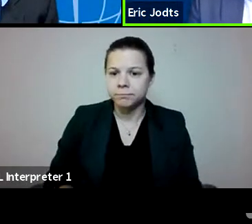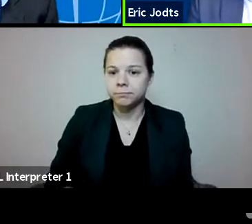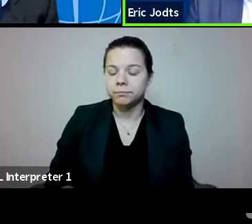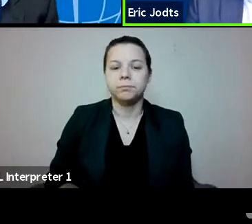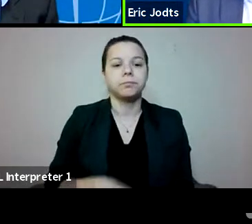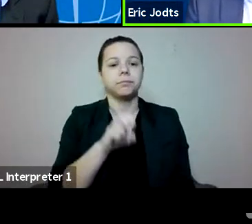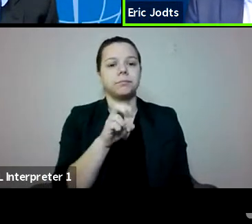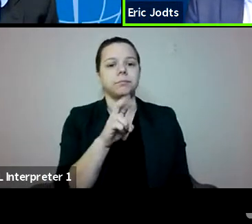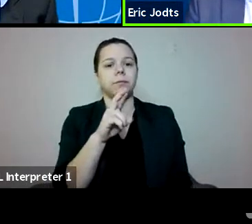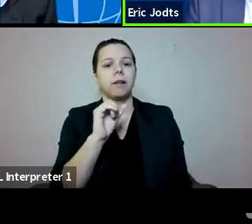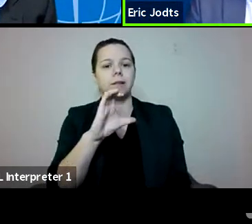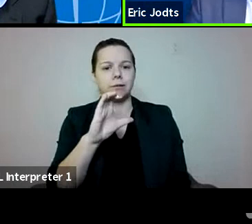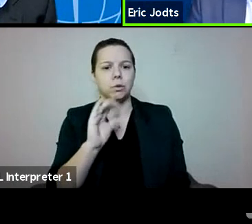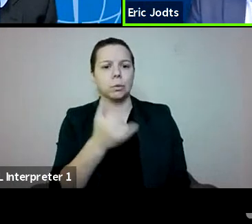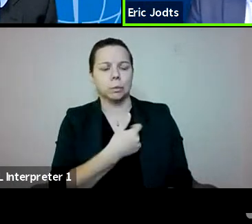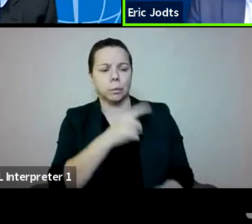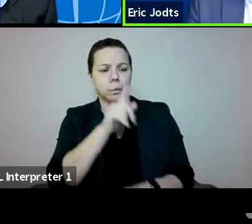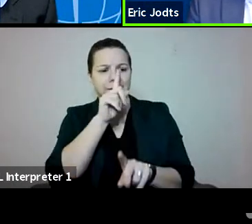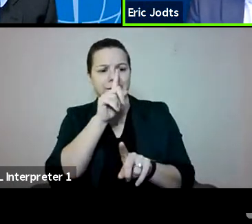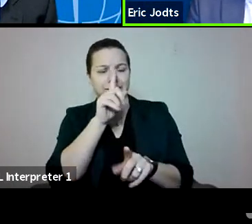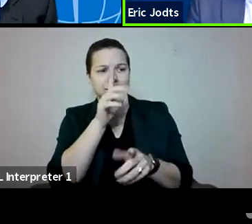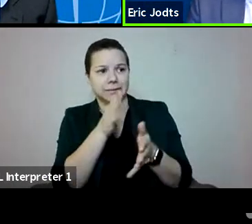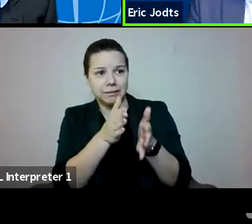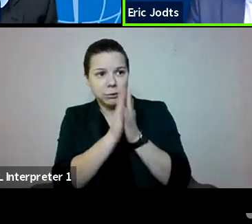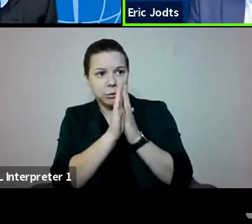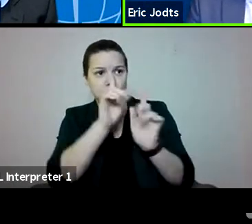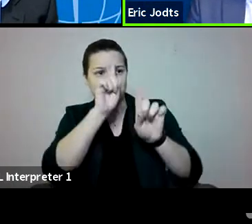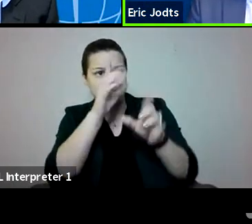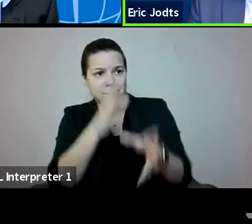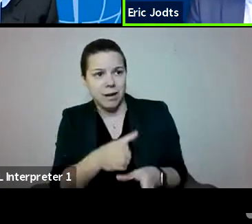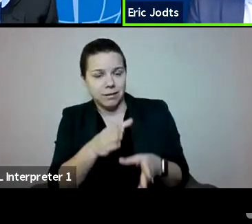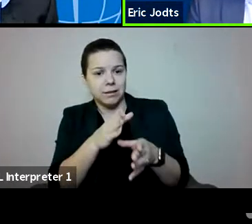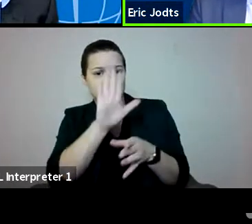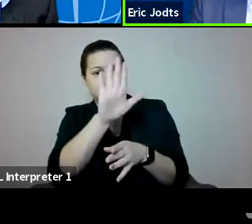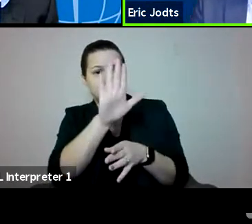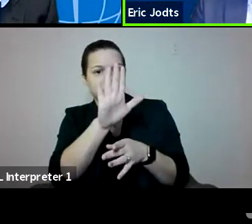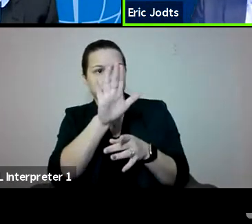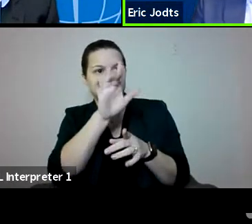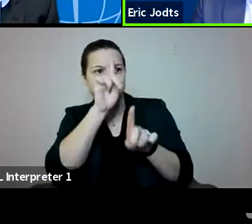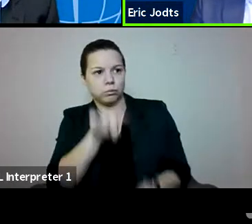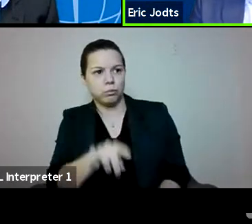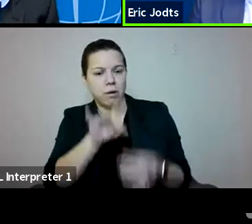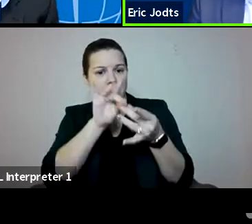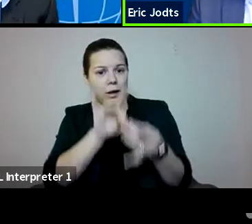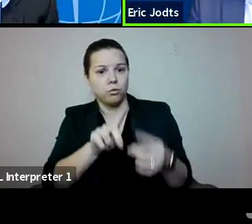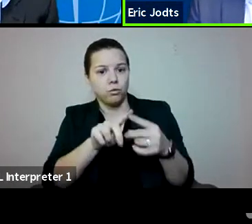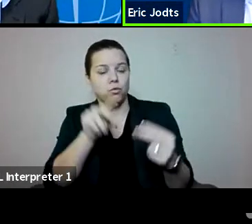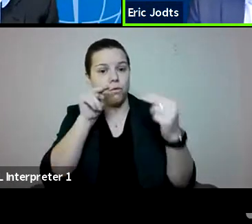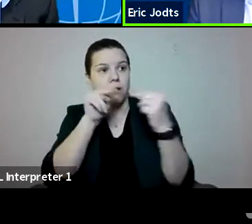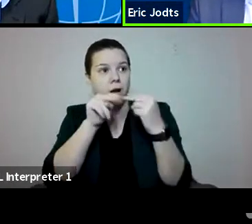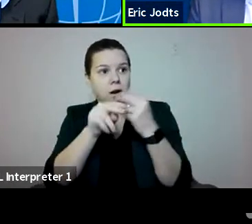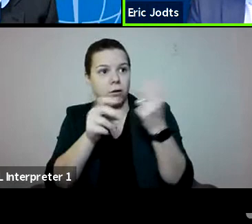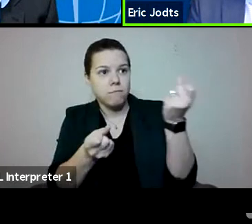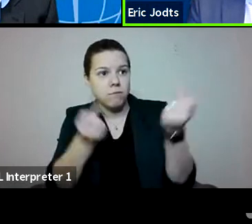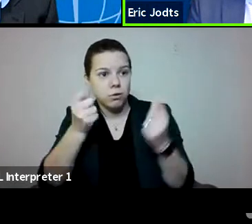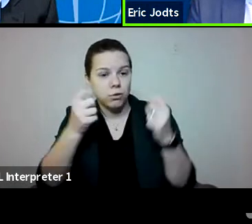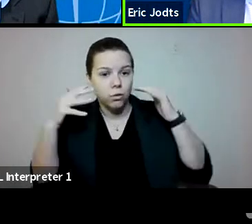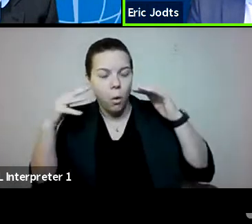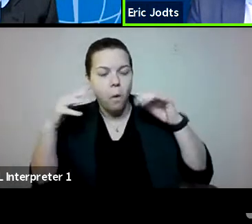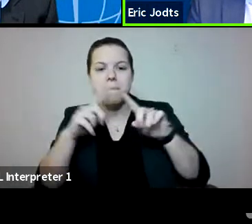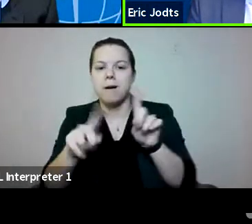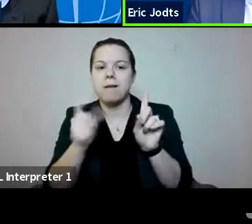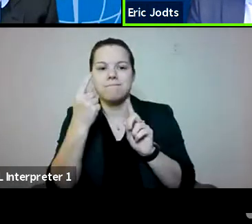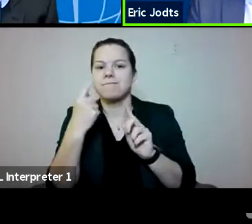Well, we did ask respondents to rate how they were annoyed from road vehicle noise among other sources. We did not assess noise from the